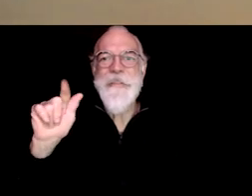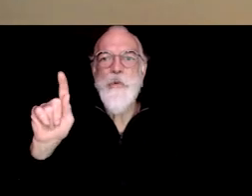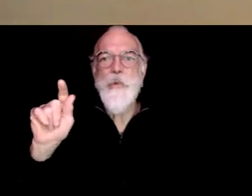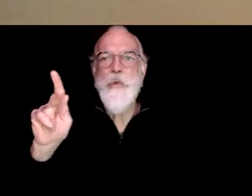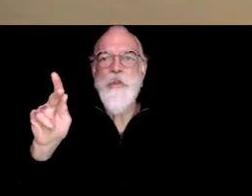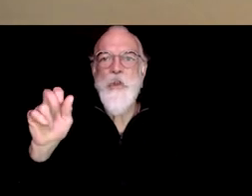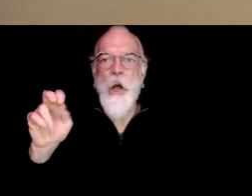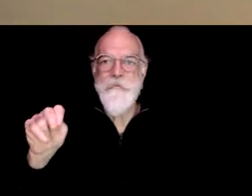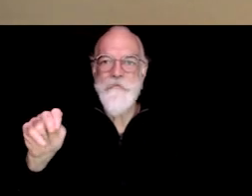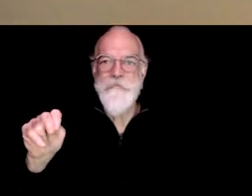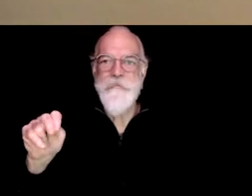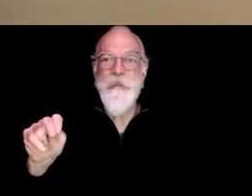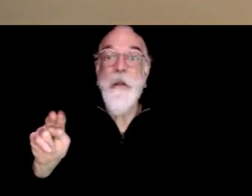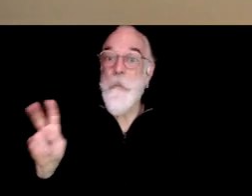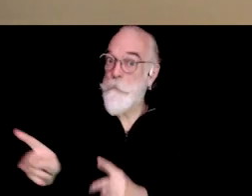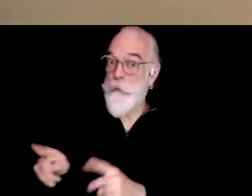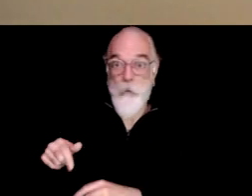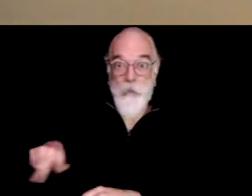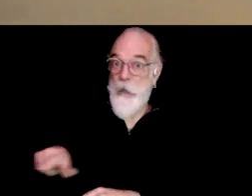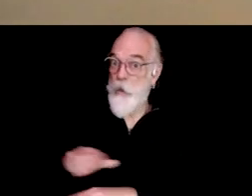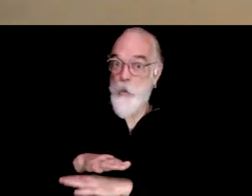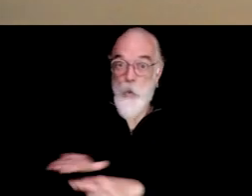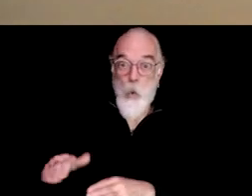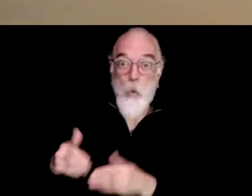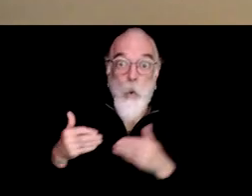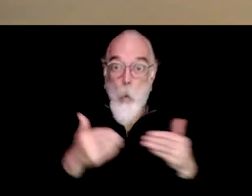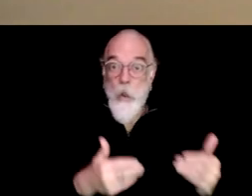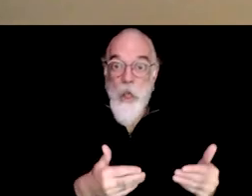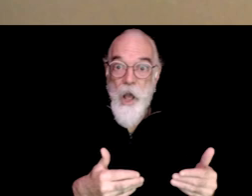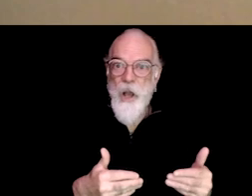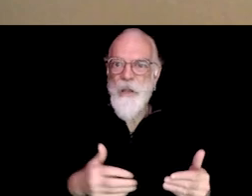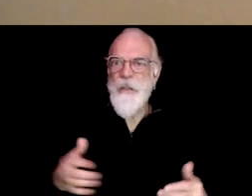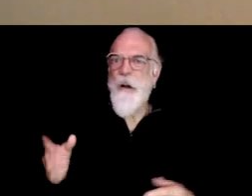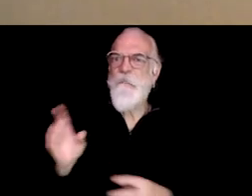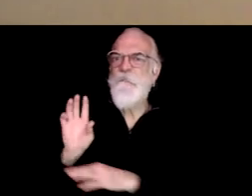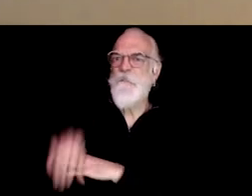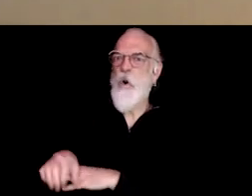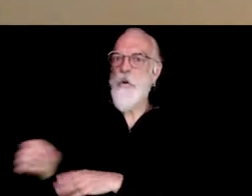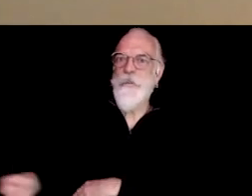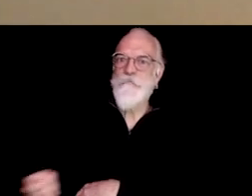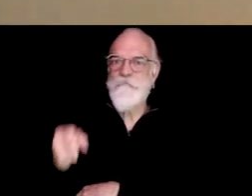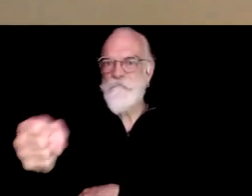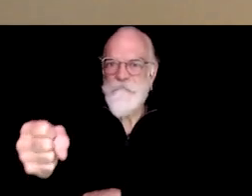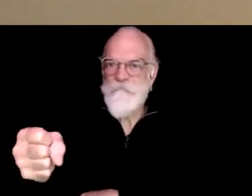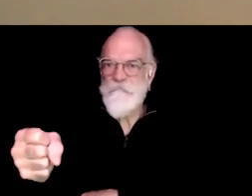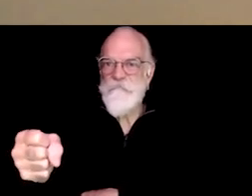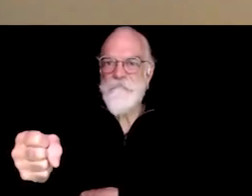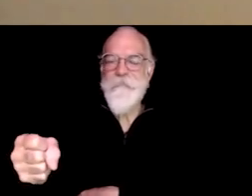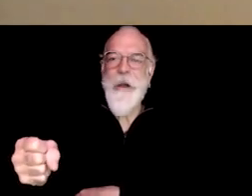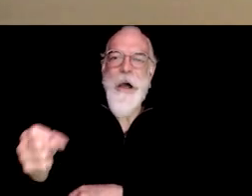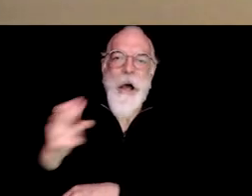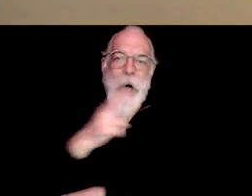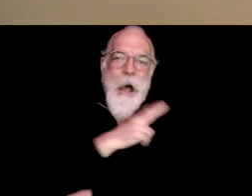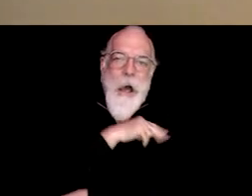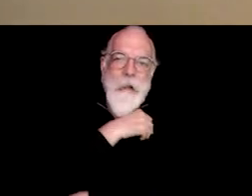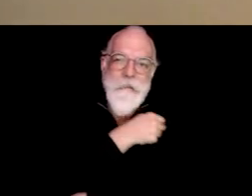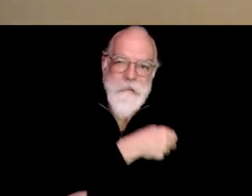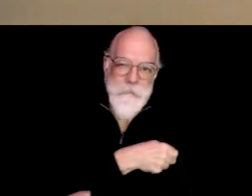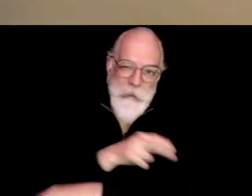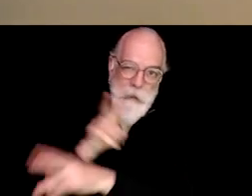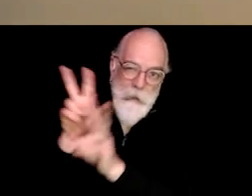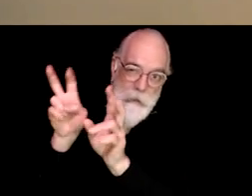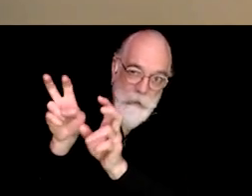to, were forced to go to. So, yes, that had a powerful influence